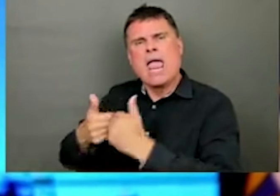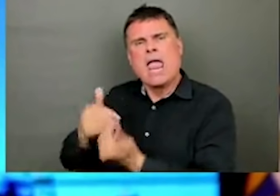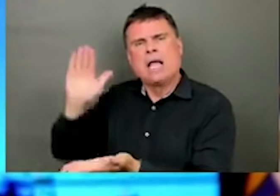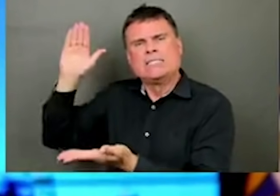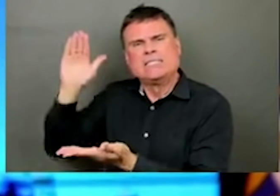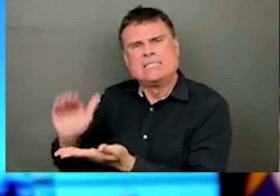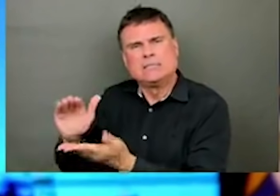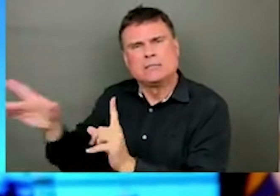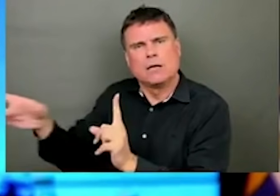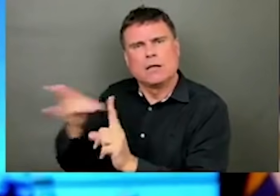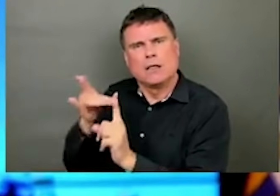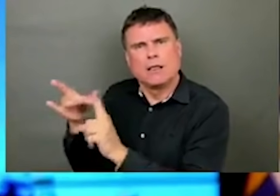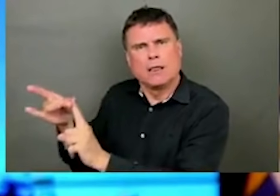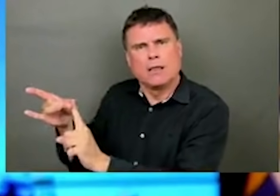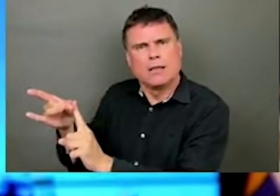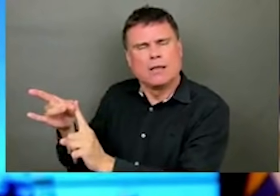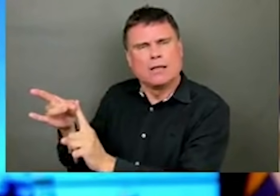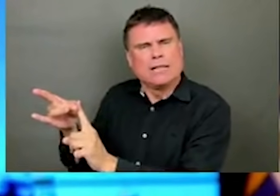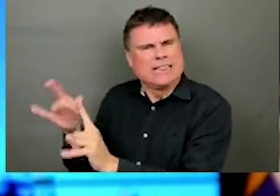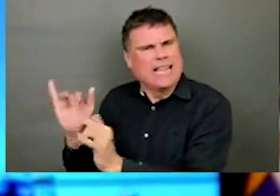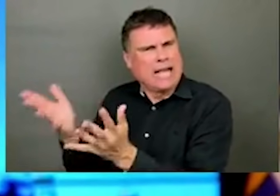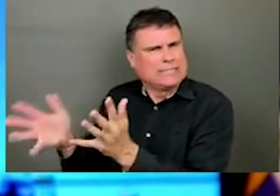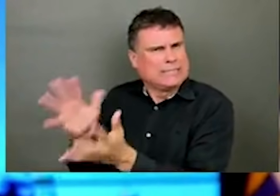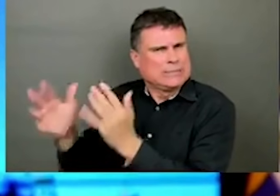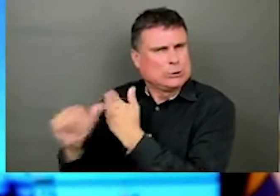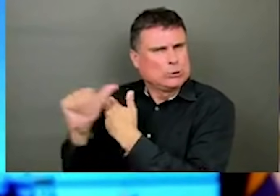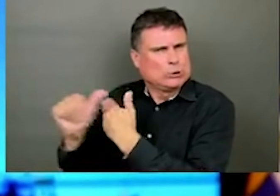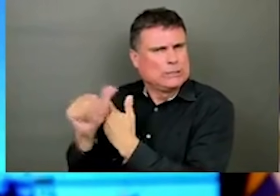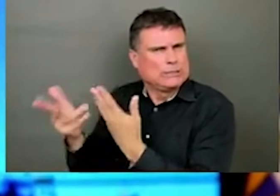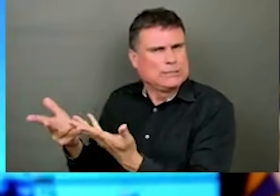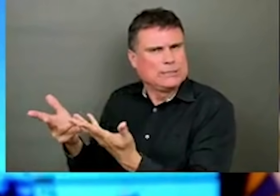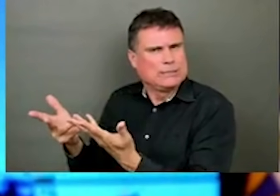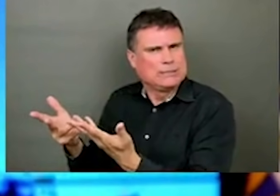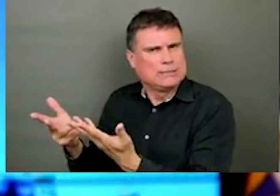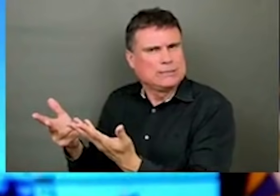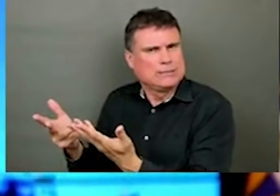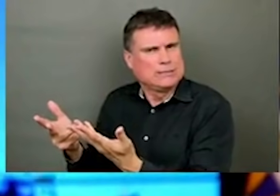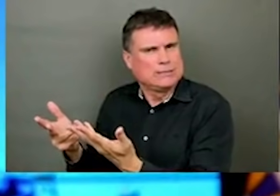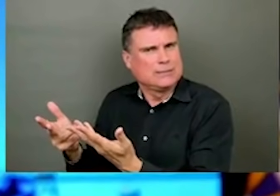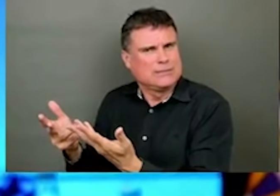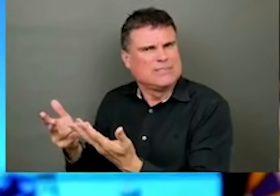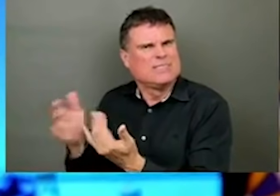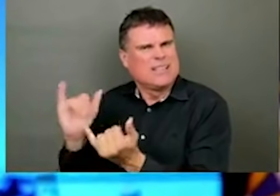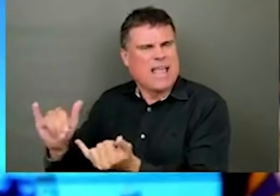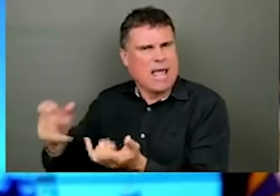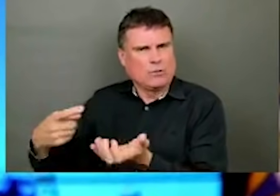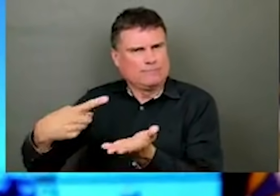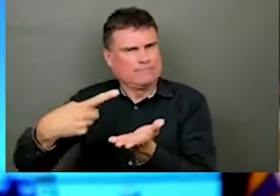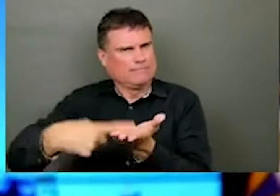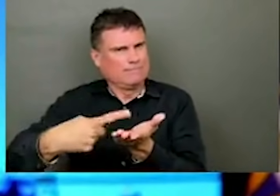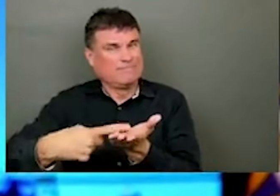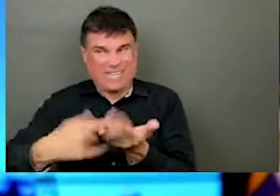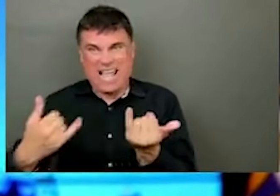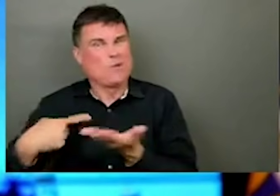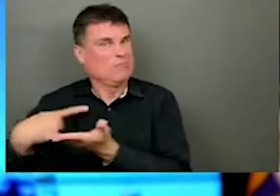small proportion of people who might bring risk into those settings. So those are all discussions we're having. Do you have a follow-up,